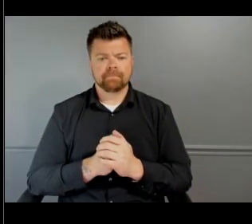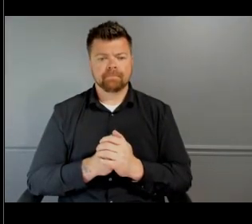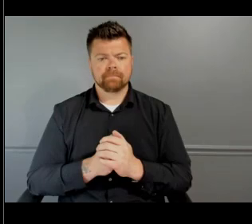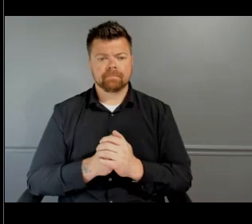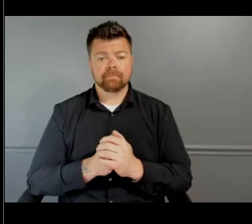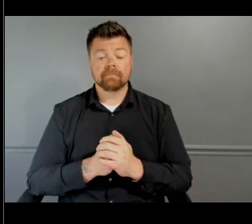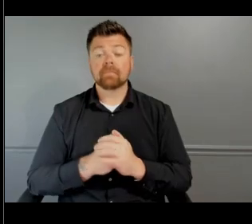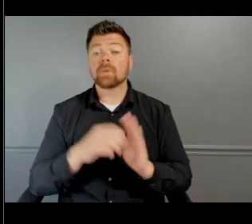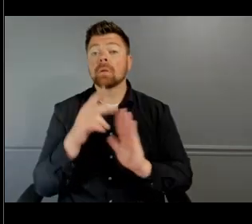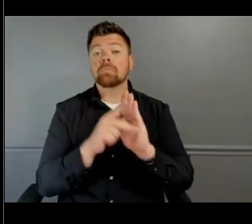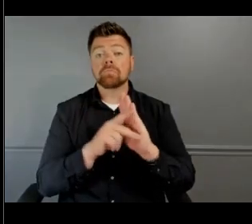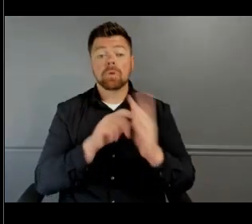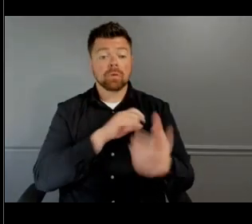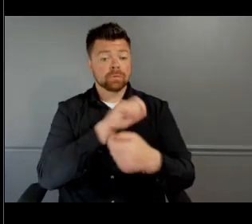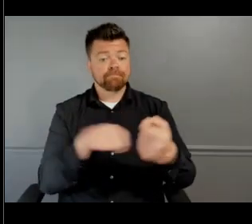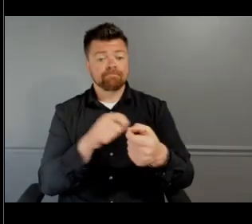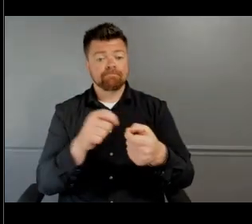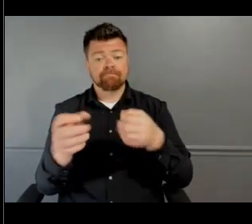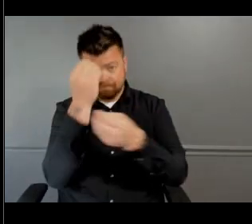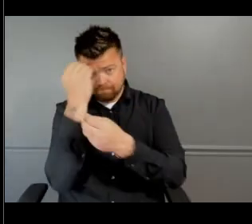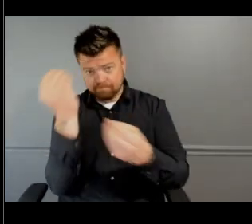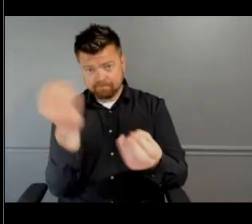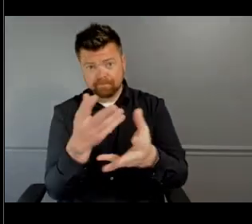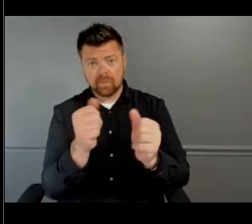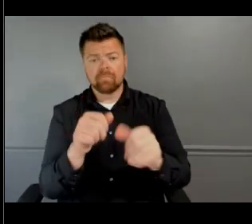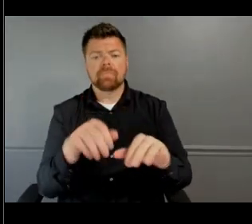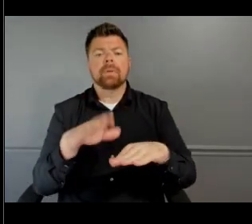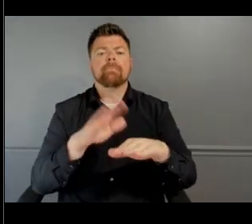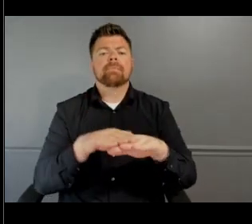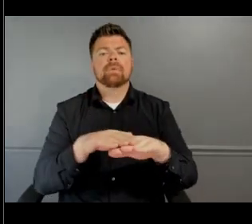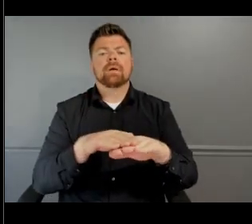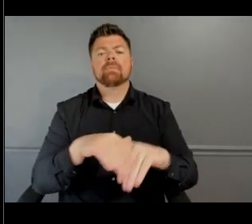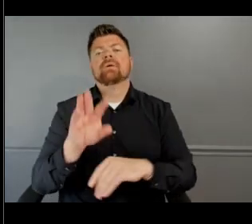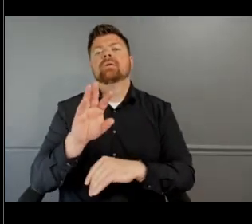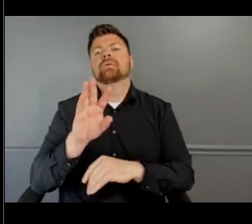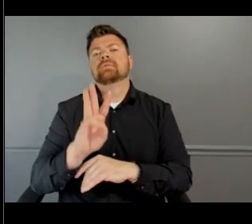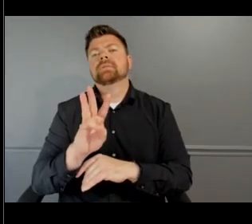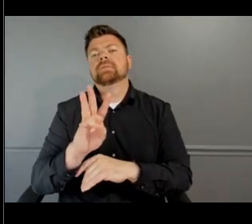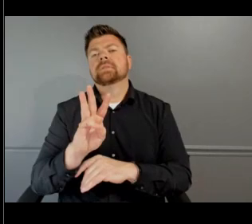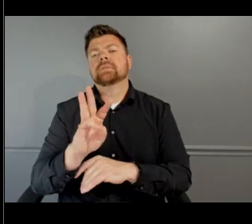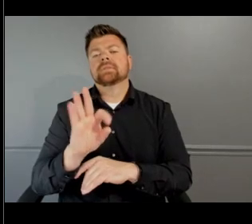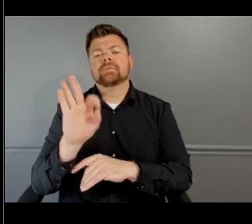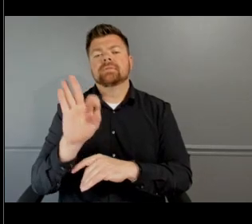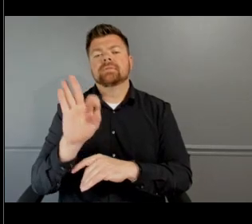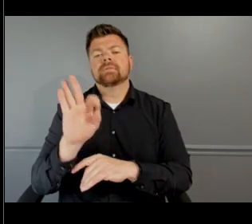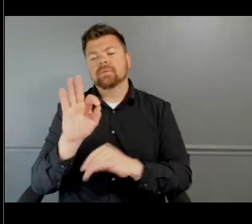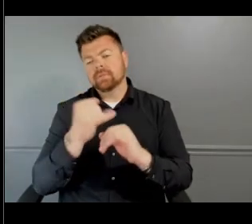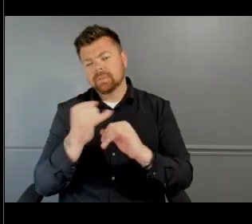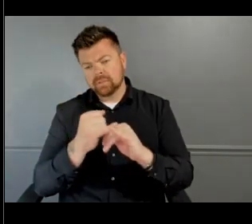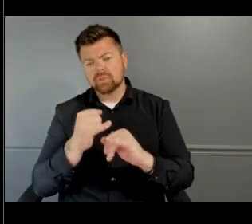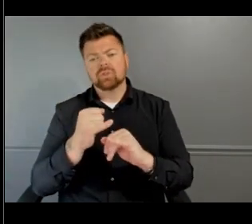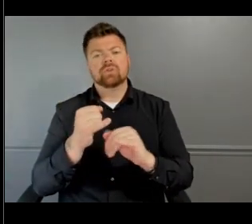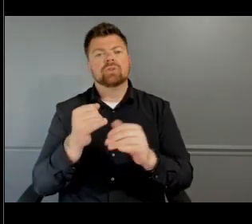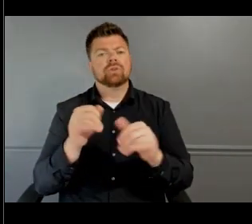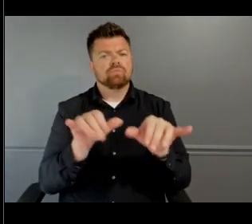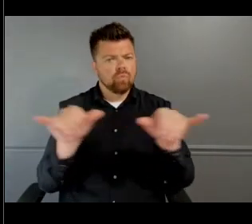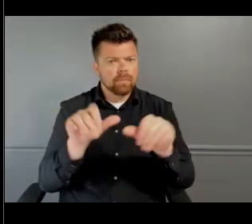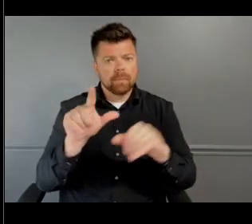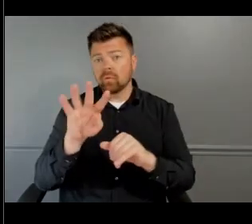The guidelines specify that a minimum of 6 inches wide by